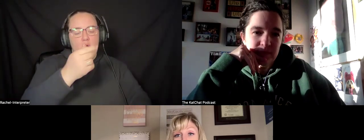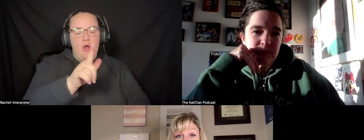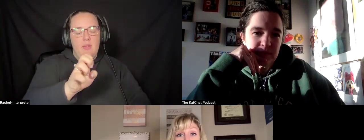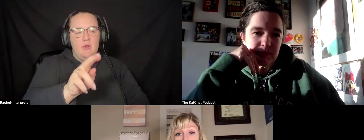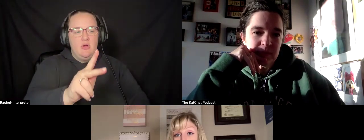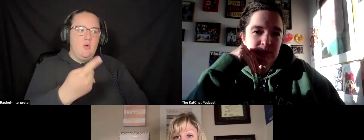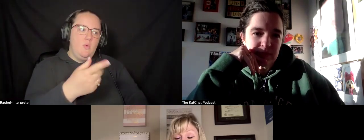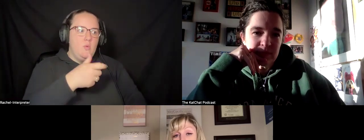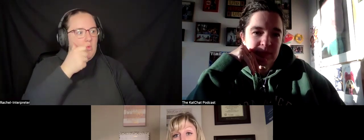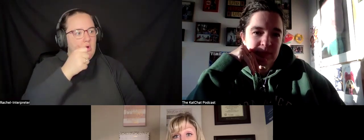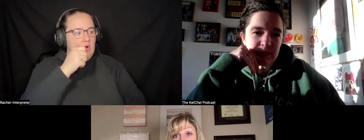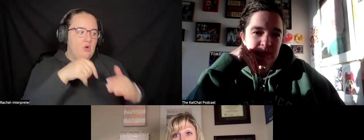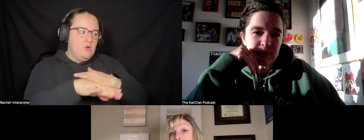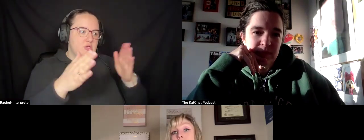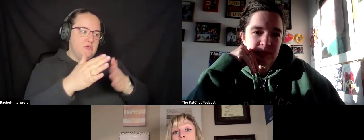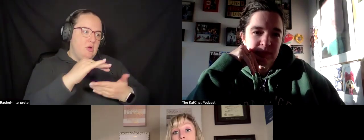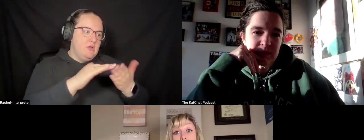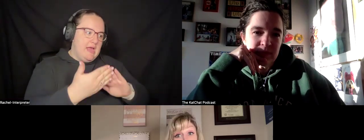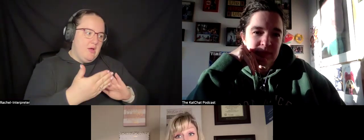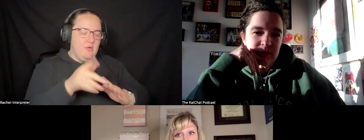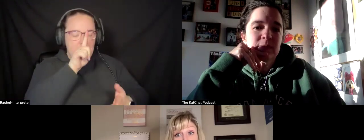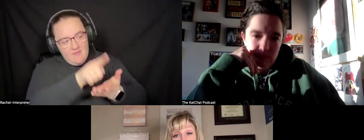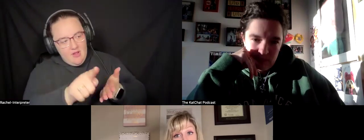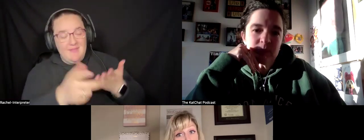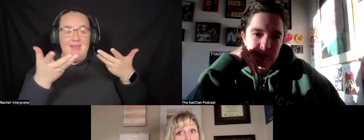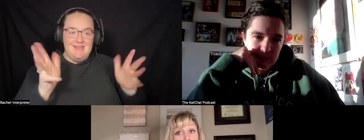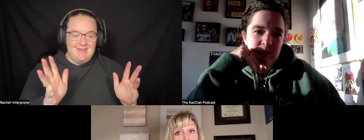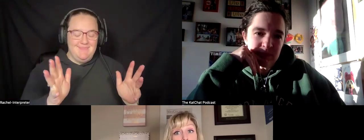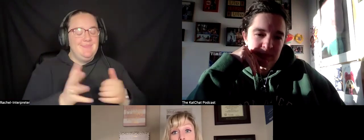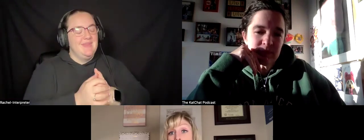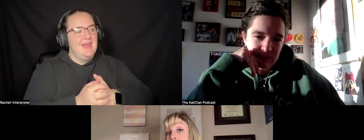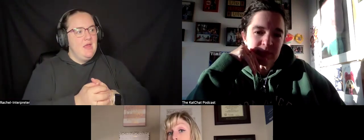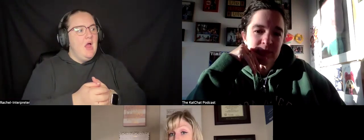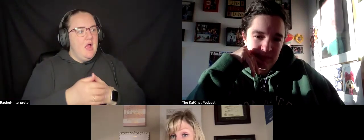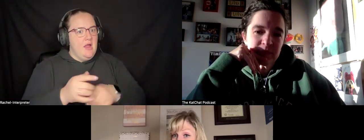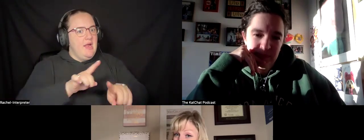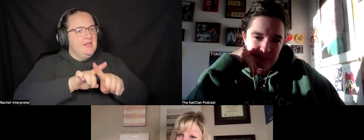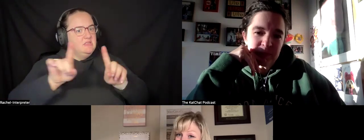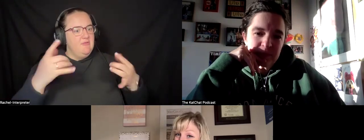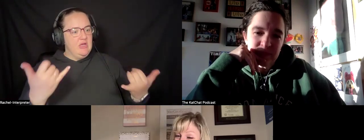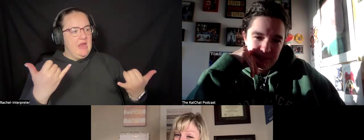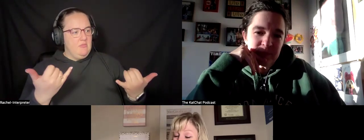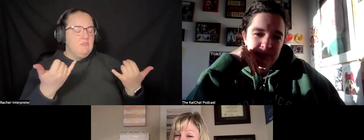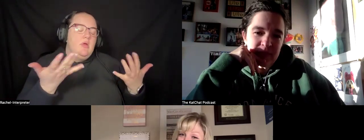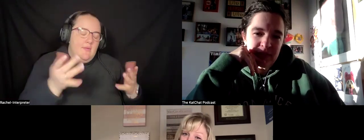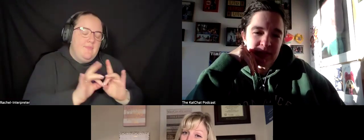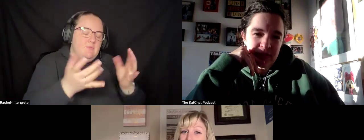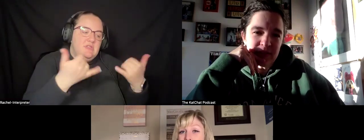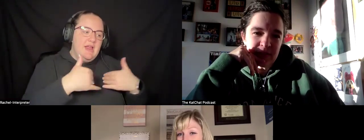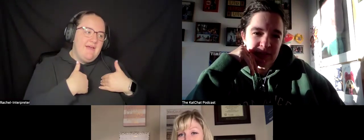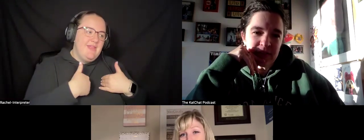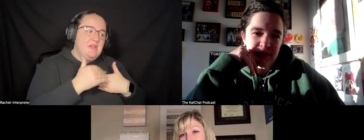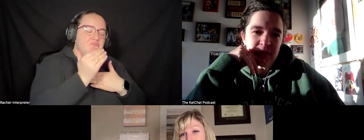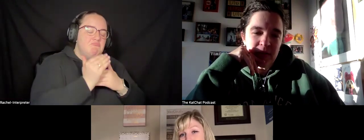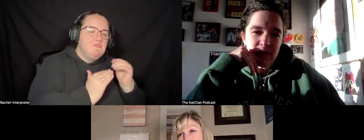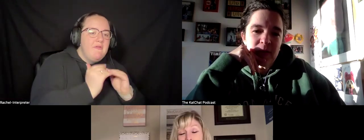to the small town and they fall in love and that's it. And they've really diverted from that. It's not that we don't still have, the cozy,